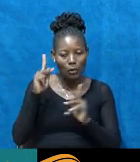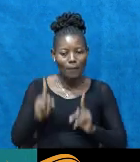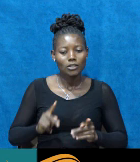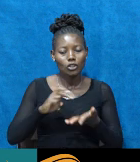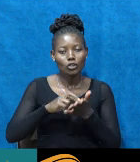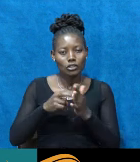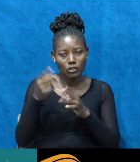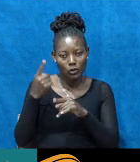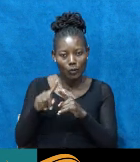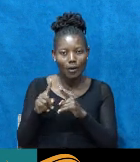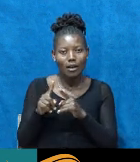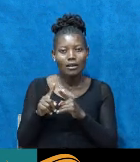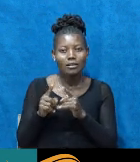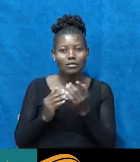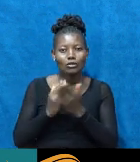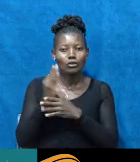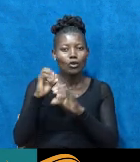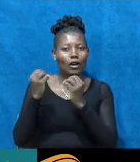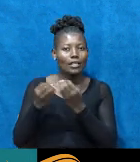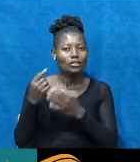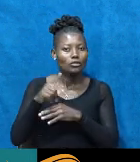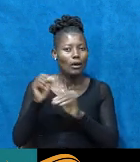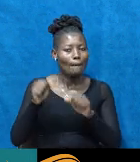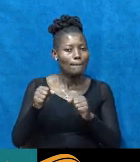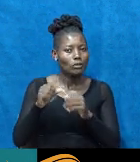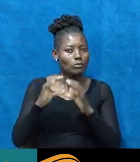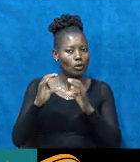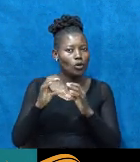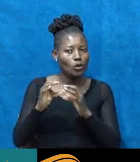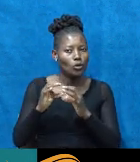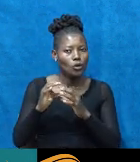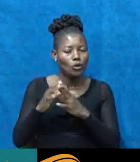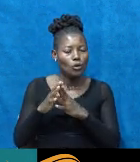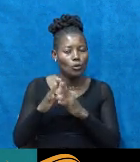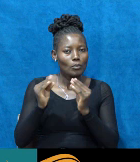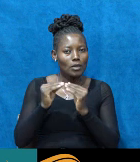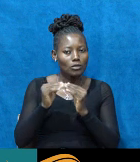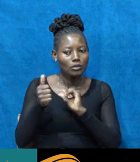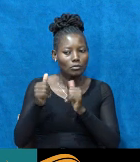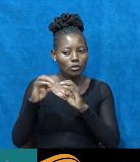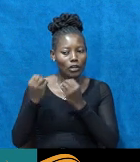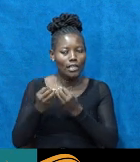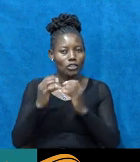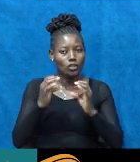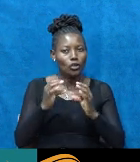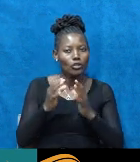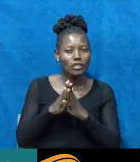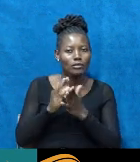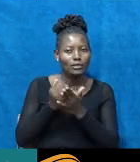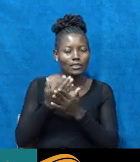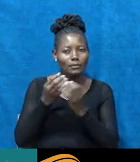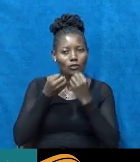but if probably through your organization you can approach sports organizations, coaches with some